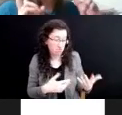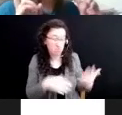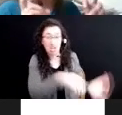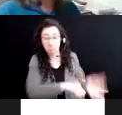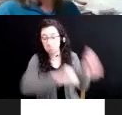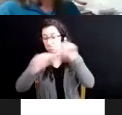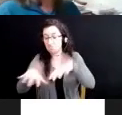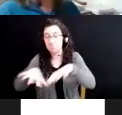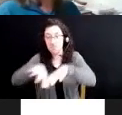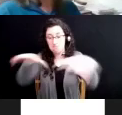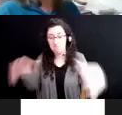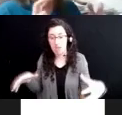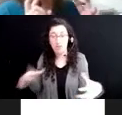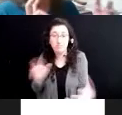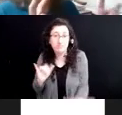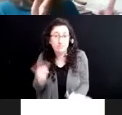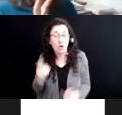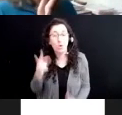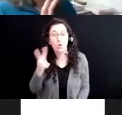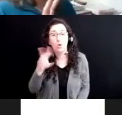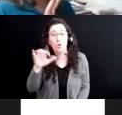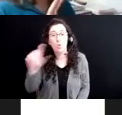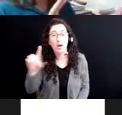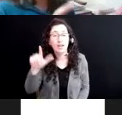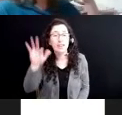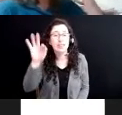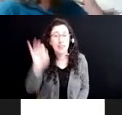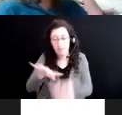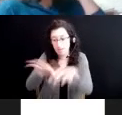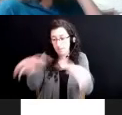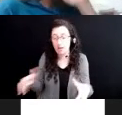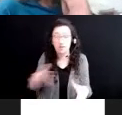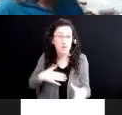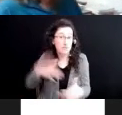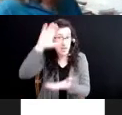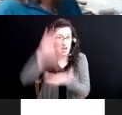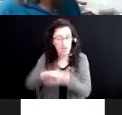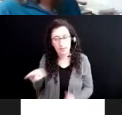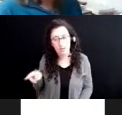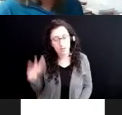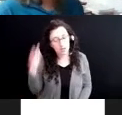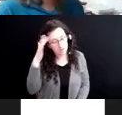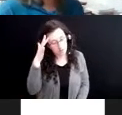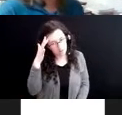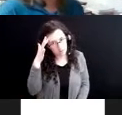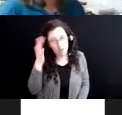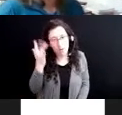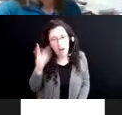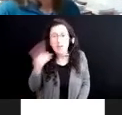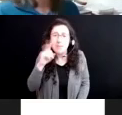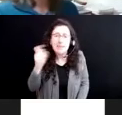my wildlife habitat pile. It kind of drives my husband crazy, but because it is messy.